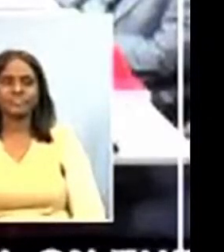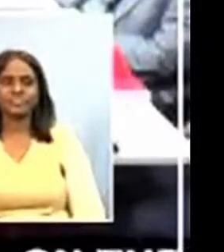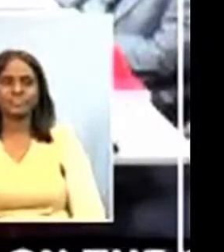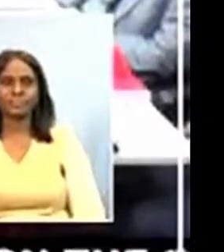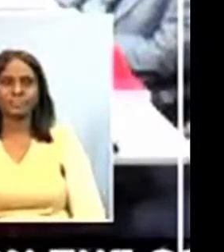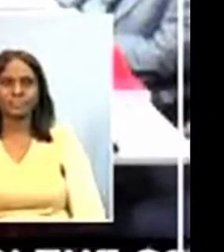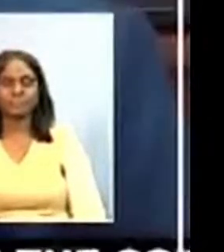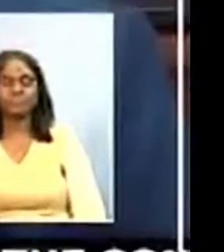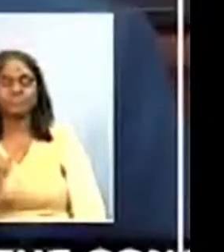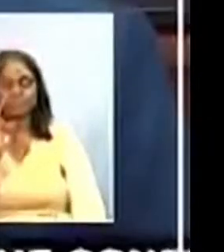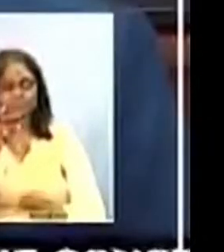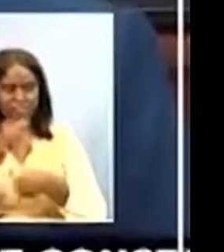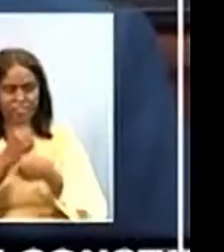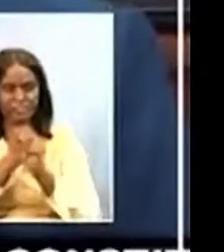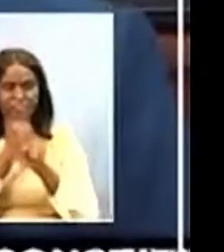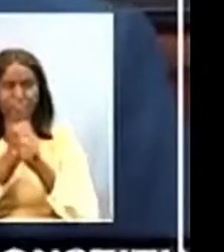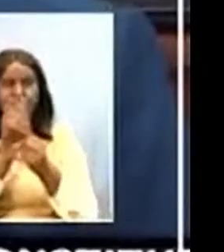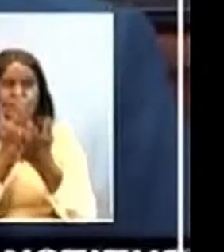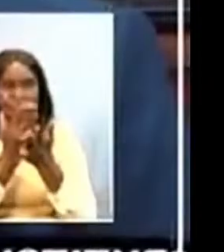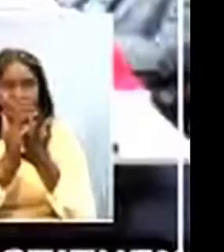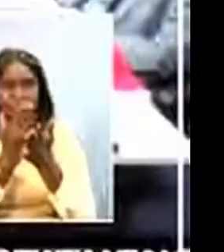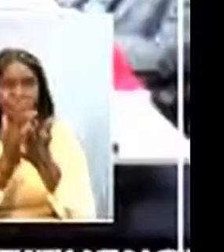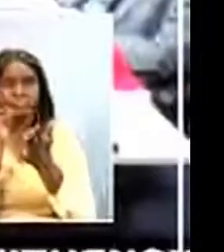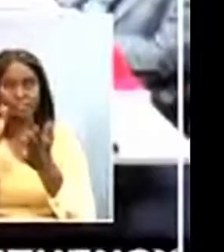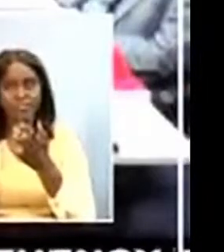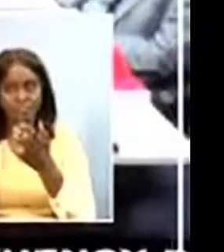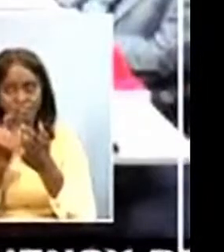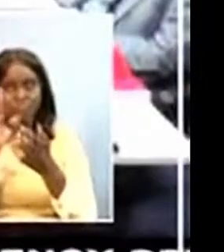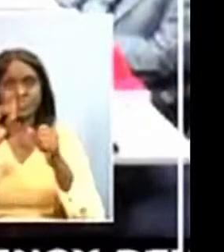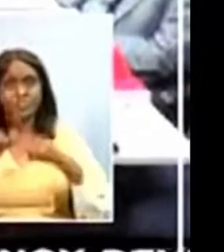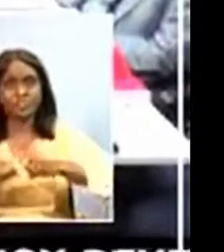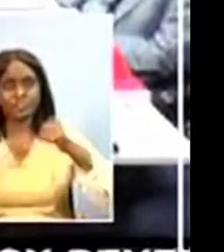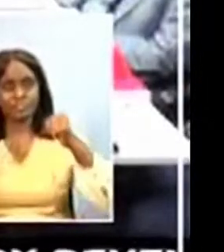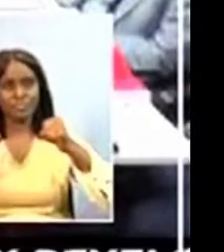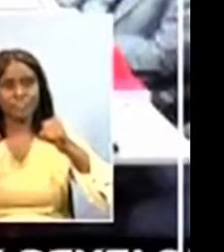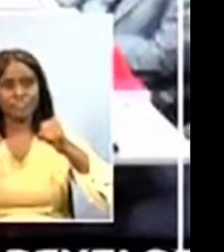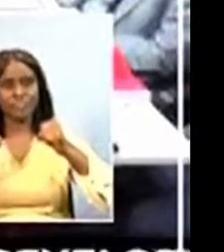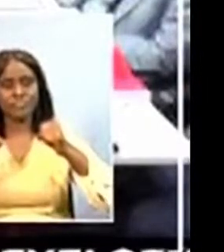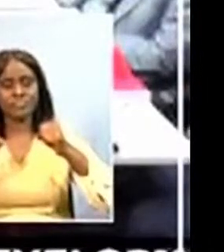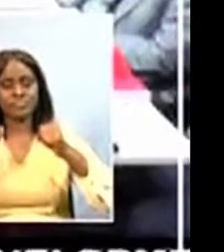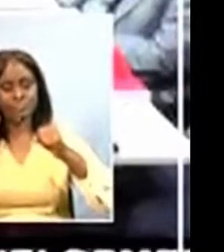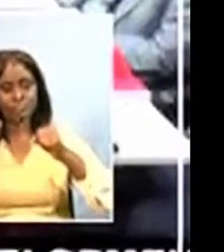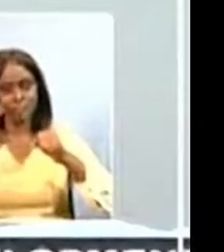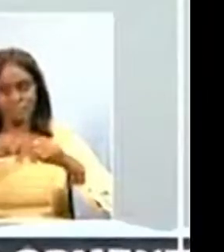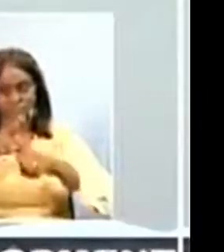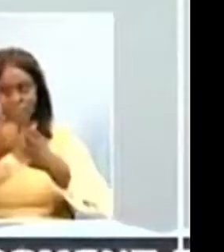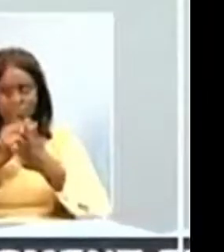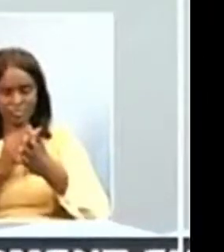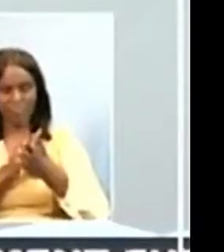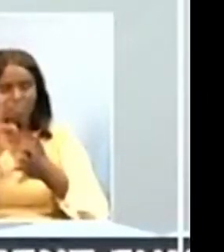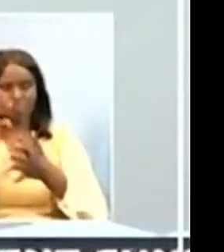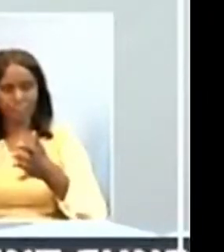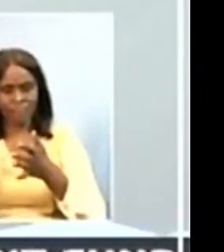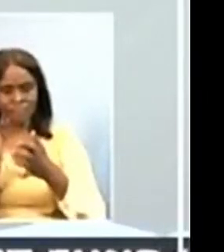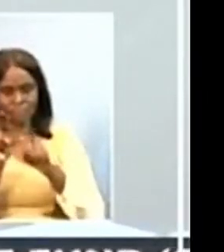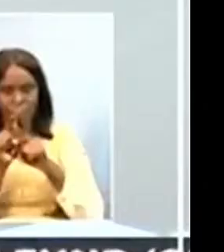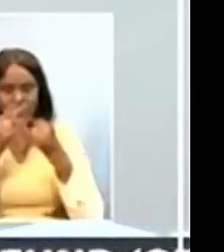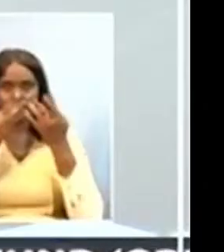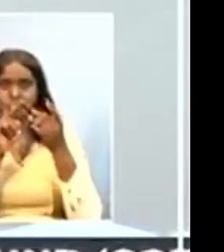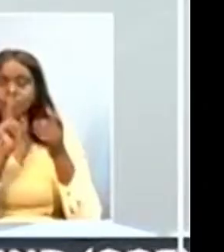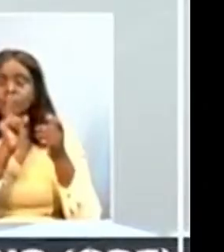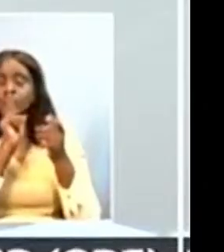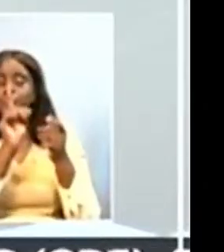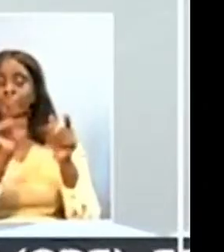So we shall make recommendations. They are coming, your employers. Wherever we shall be, all of us, we shall come here and tell them the